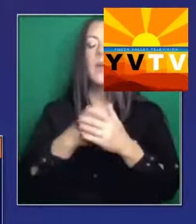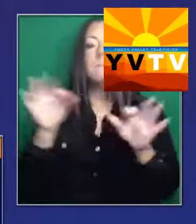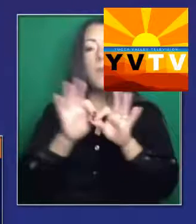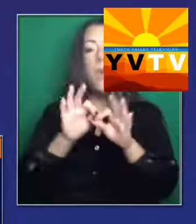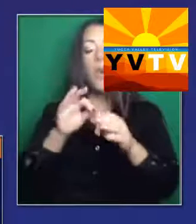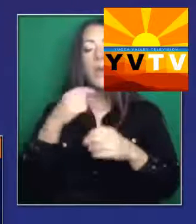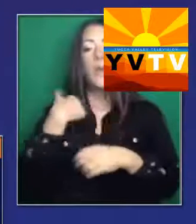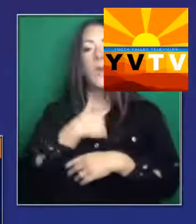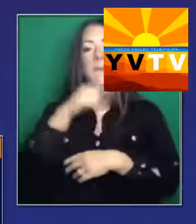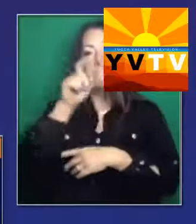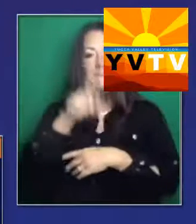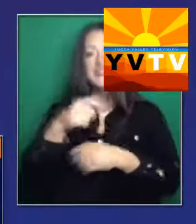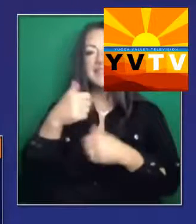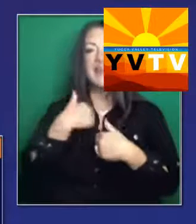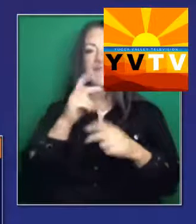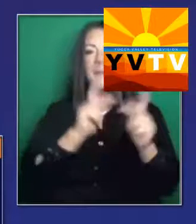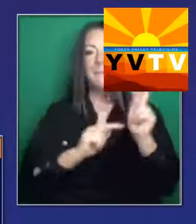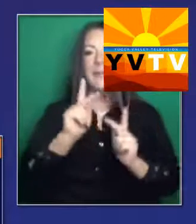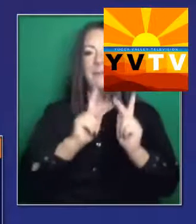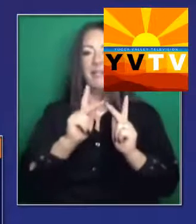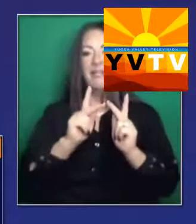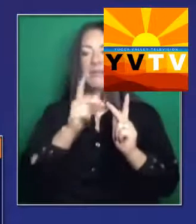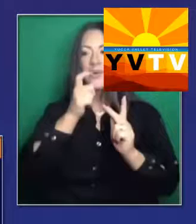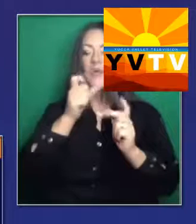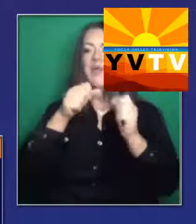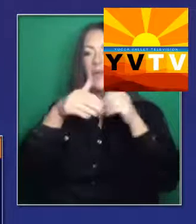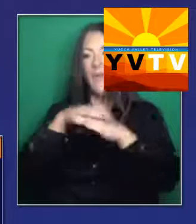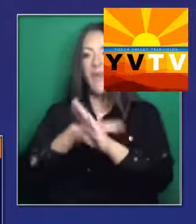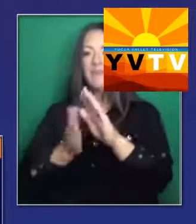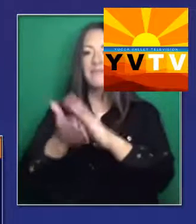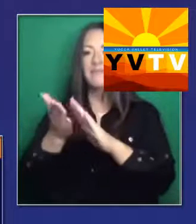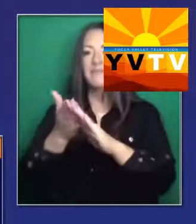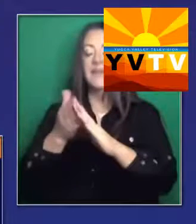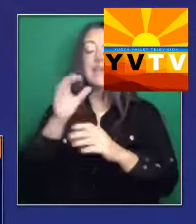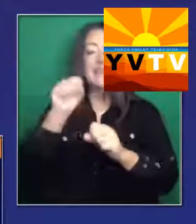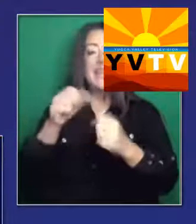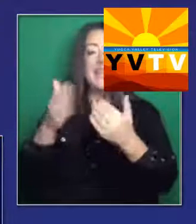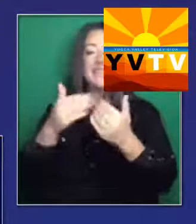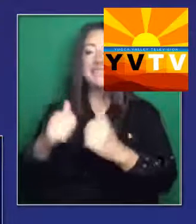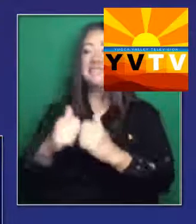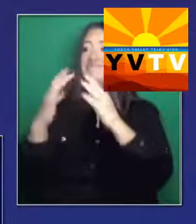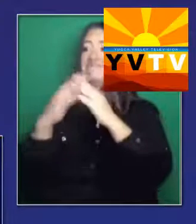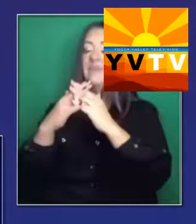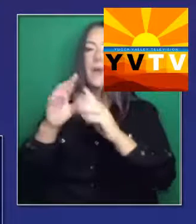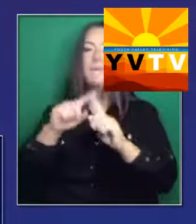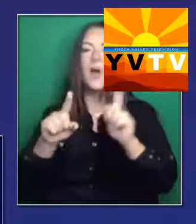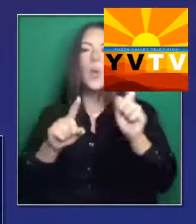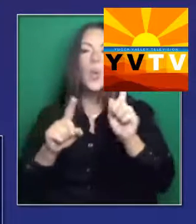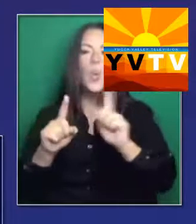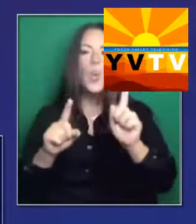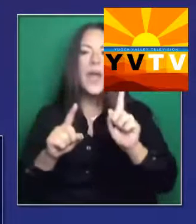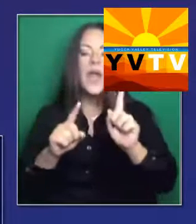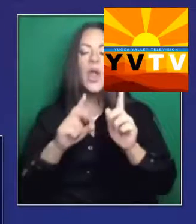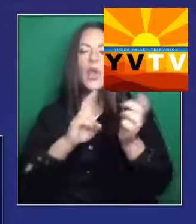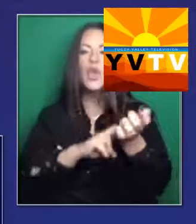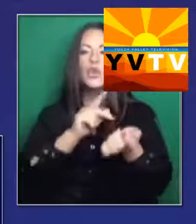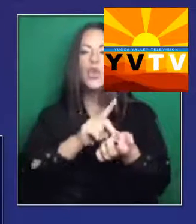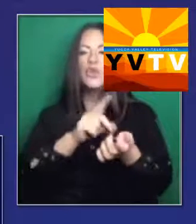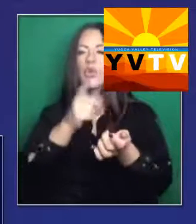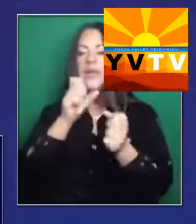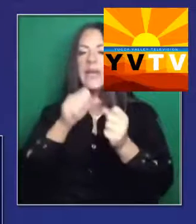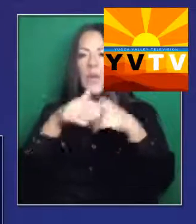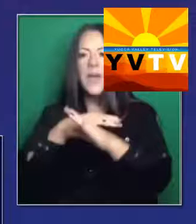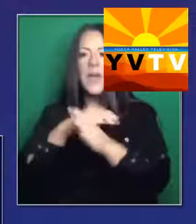Again, it's the most important issue. Facilities are one thing, staffing is the thing that is the energy and focus. With